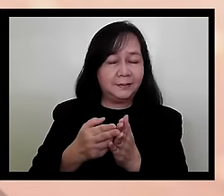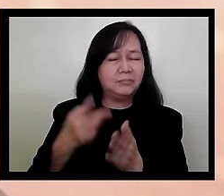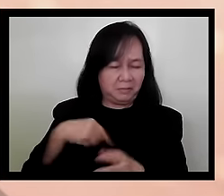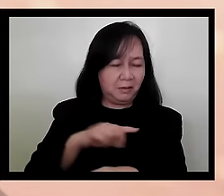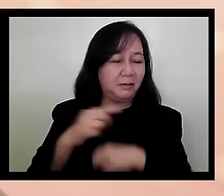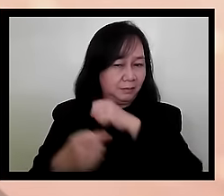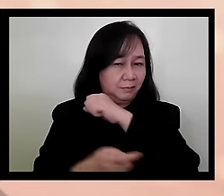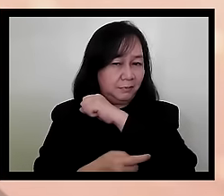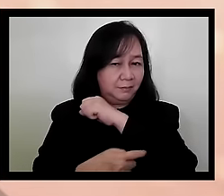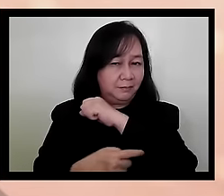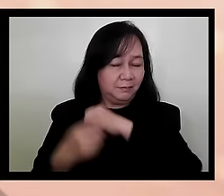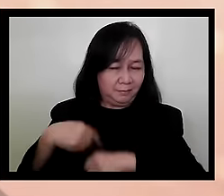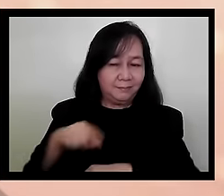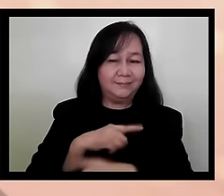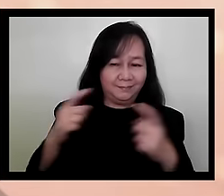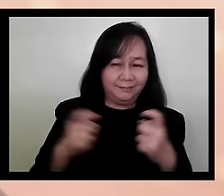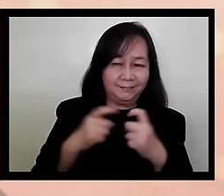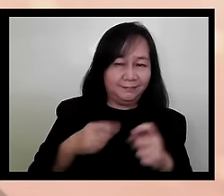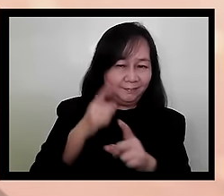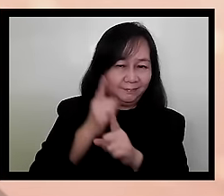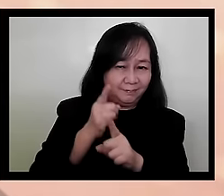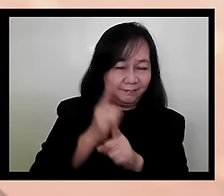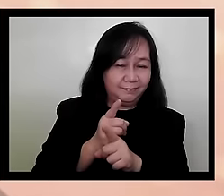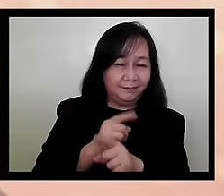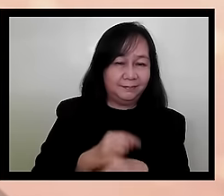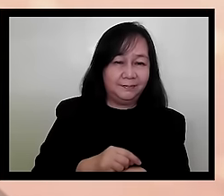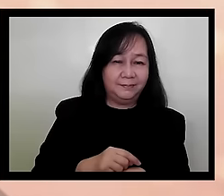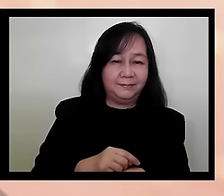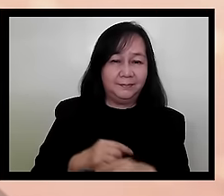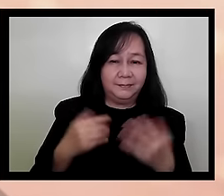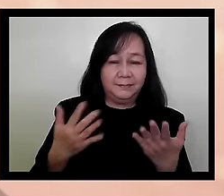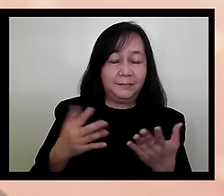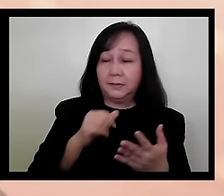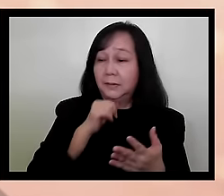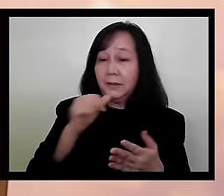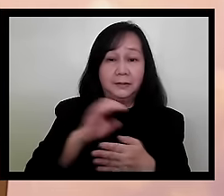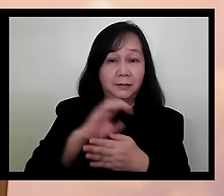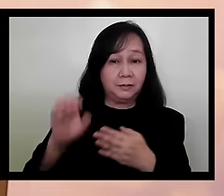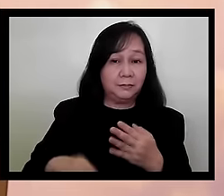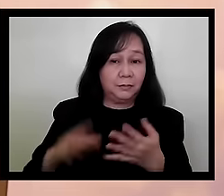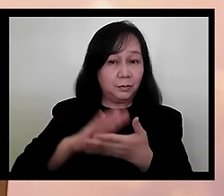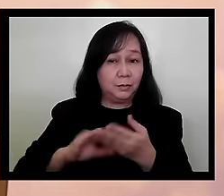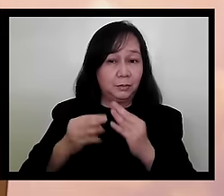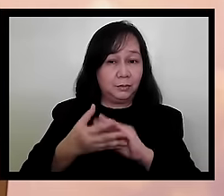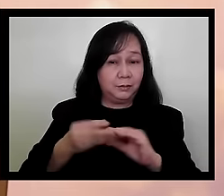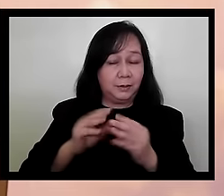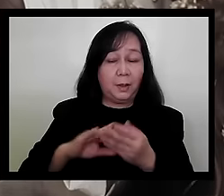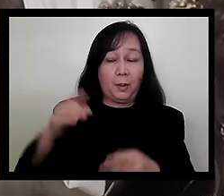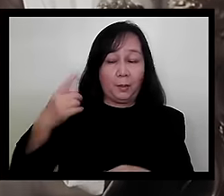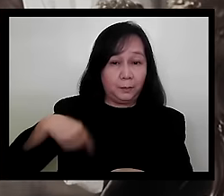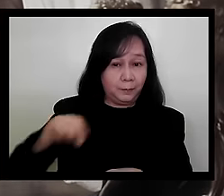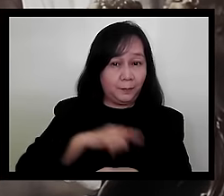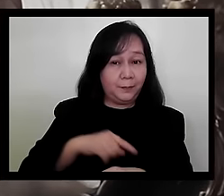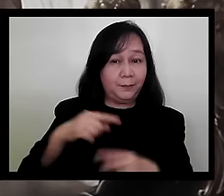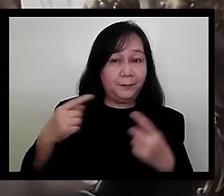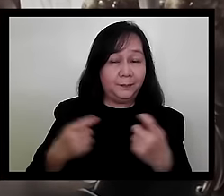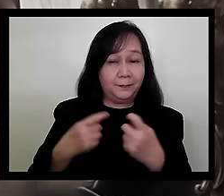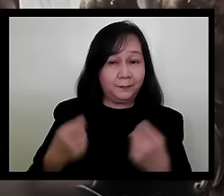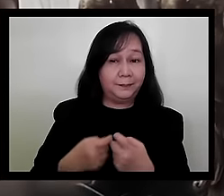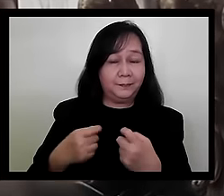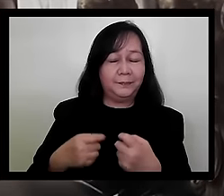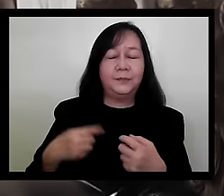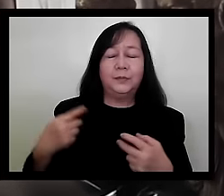tempted and we are sinful but that is not the end of our story when we sin we have